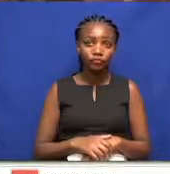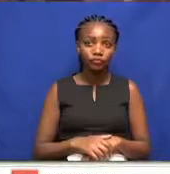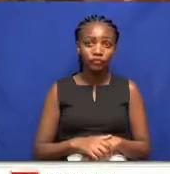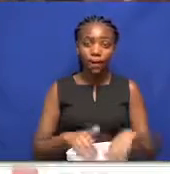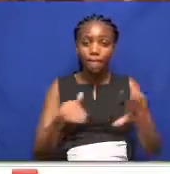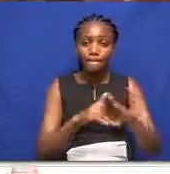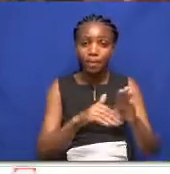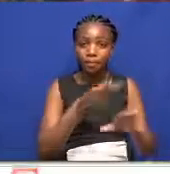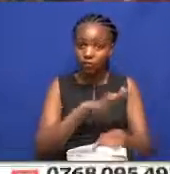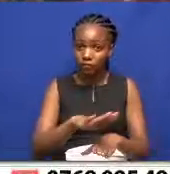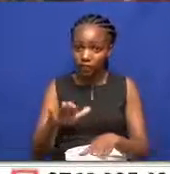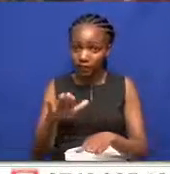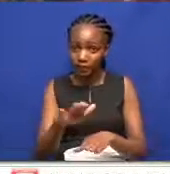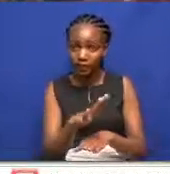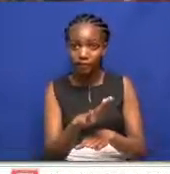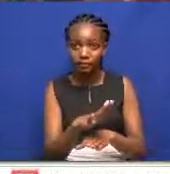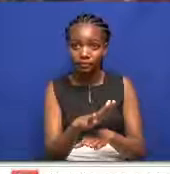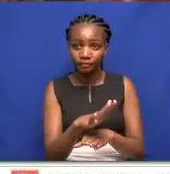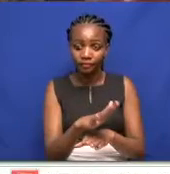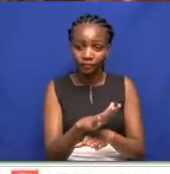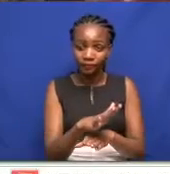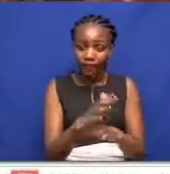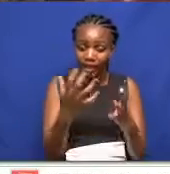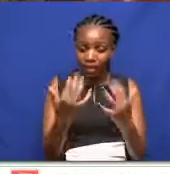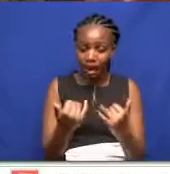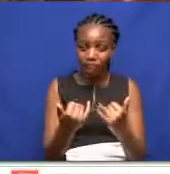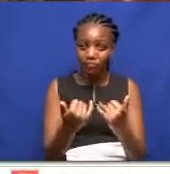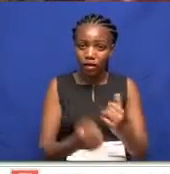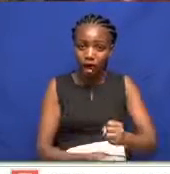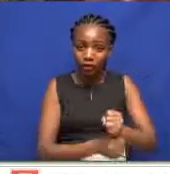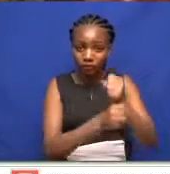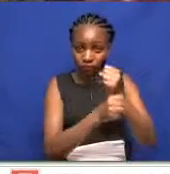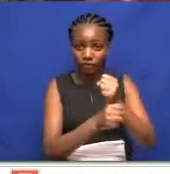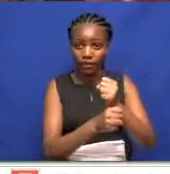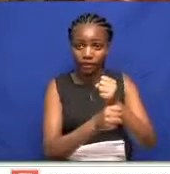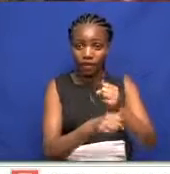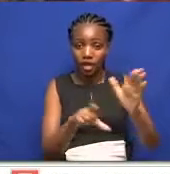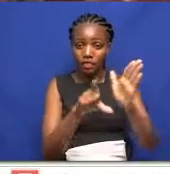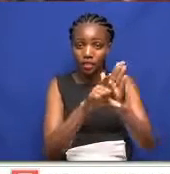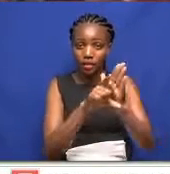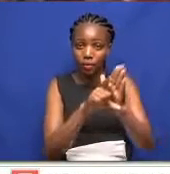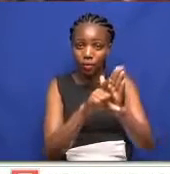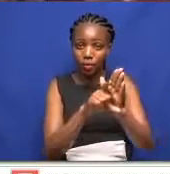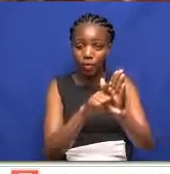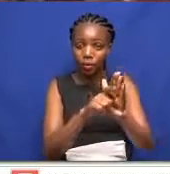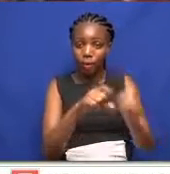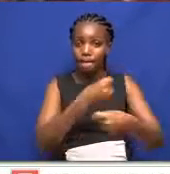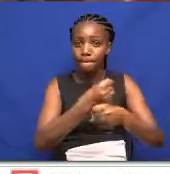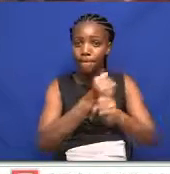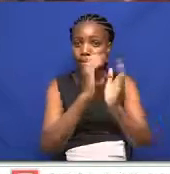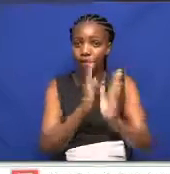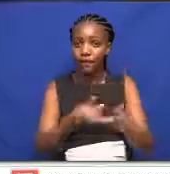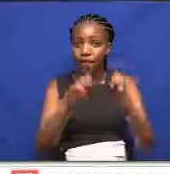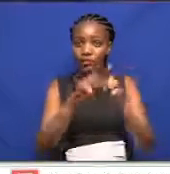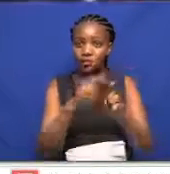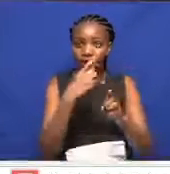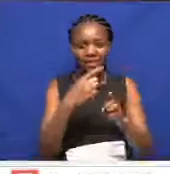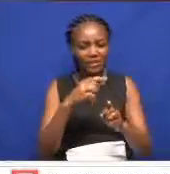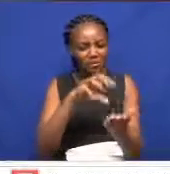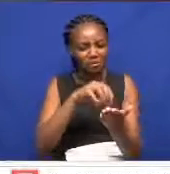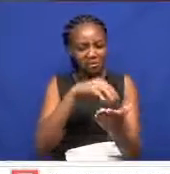Members of parliament in the current house have defended the former lawmakers, whom they say some are living in dire